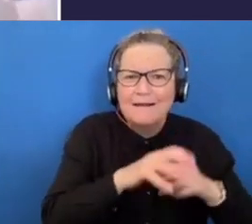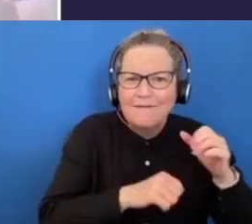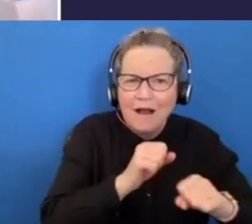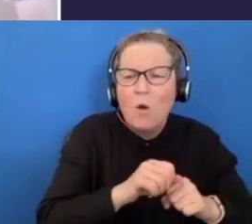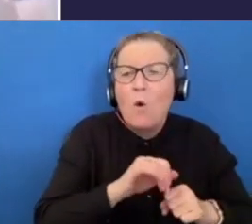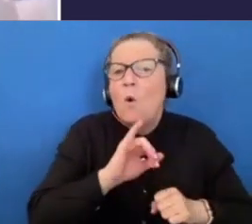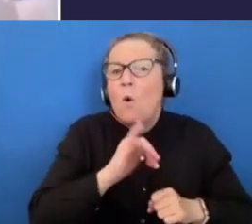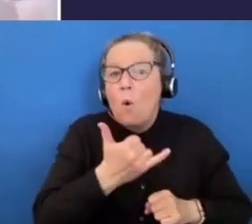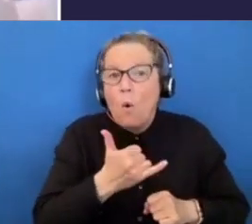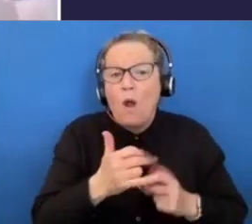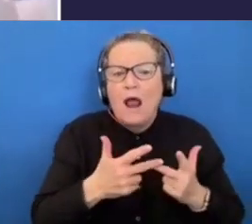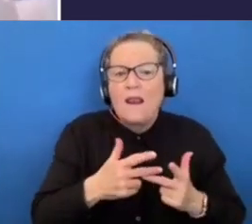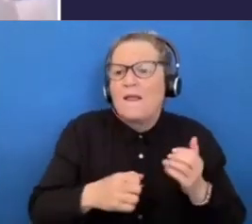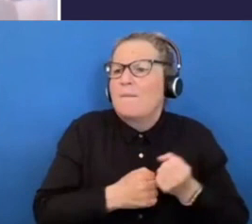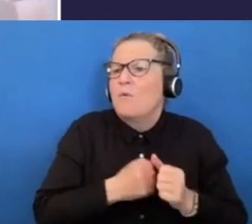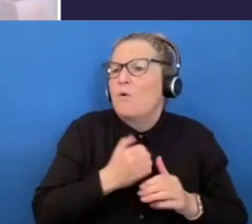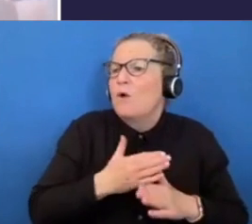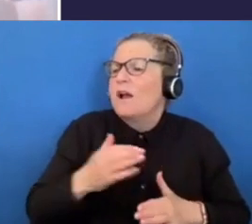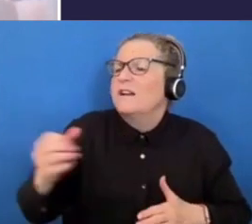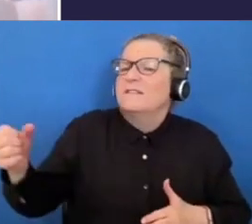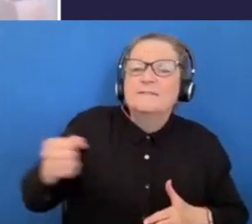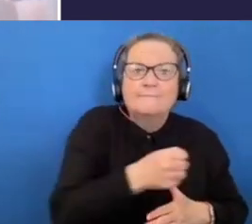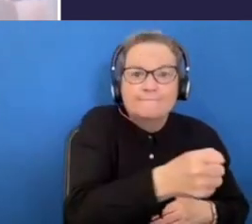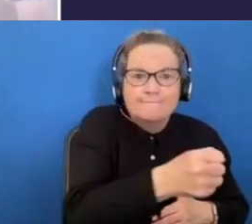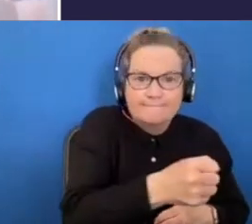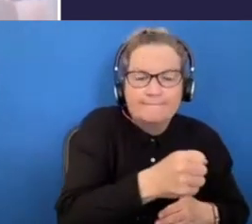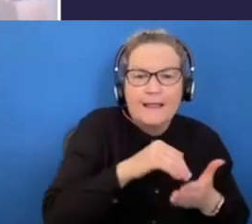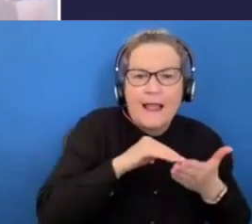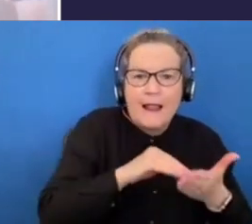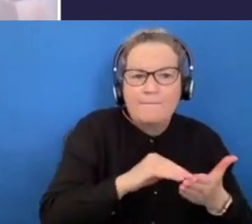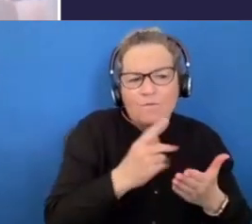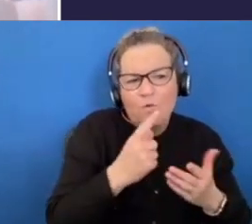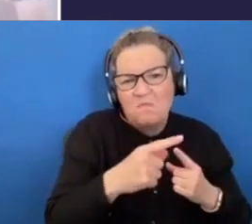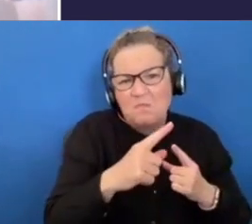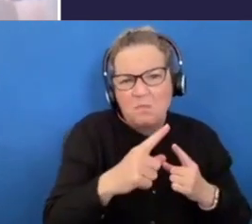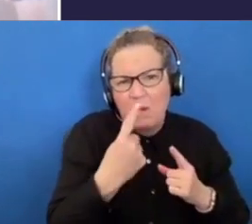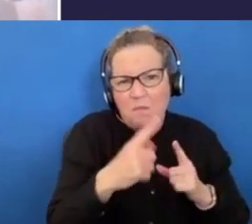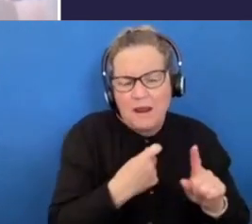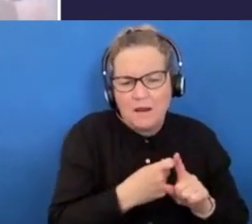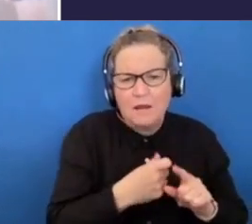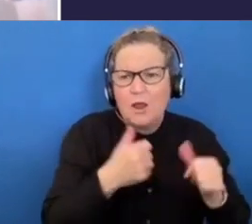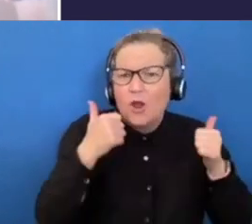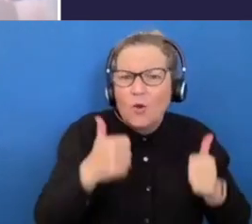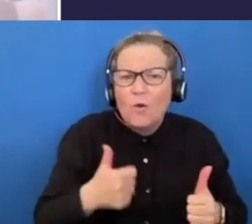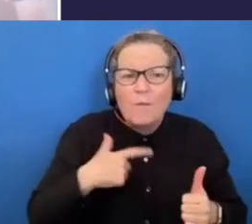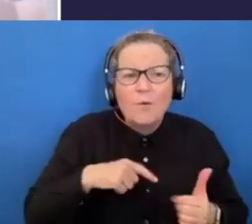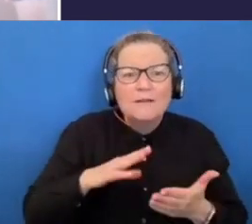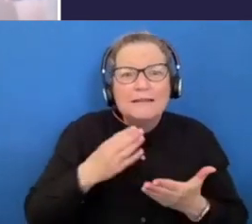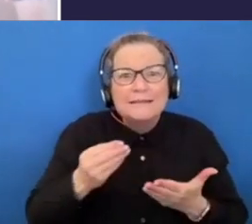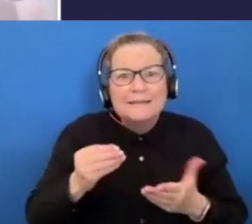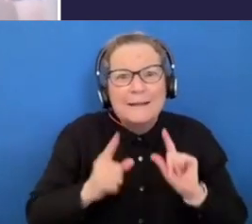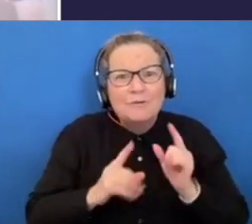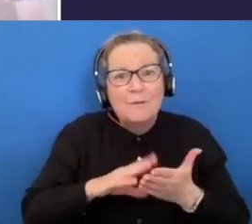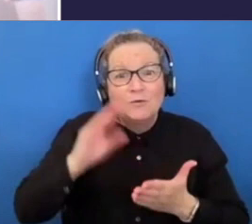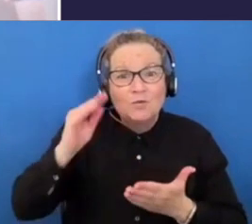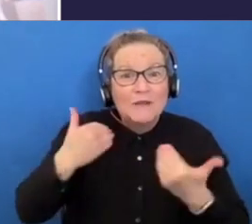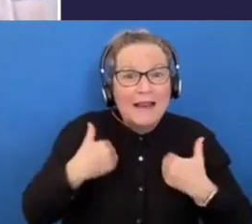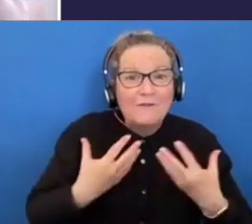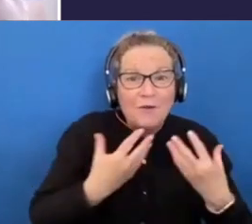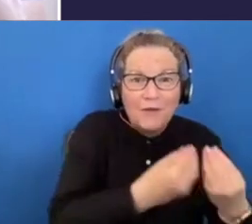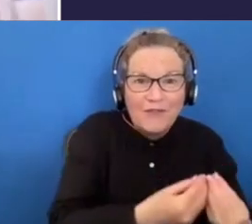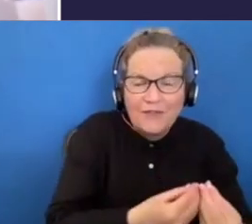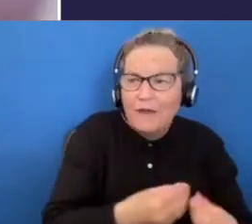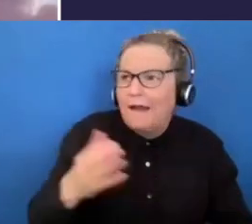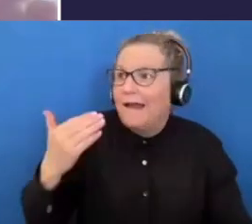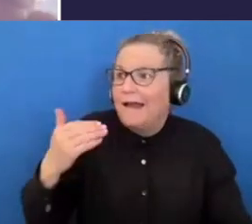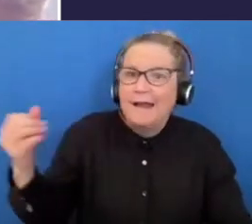for those hours that are missed. Generally, this has worked really well, having students and people like that come and live with Jess. So there's always this idea